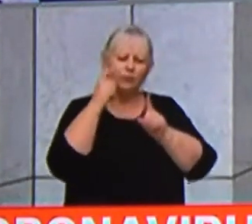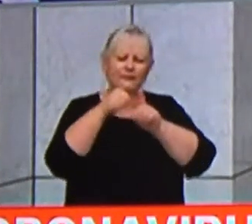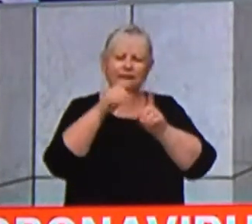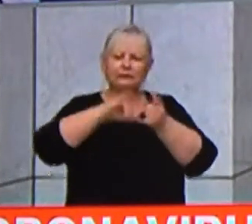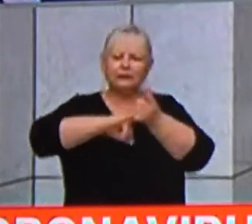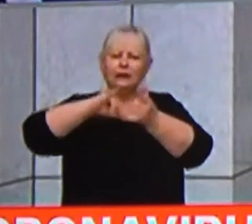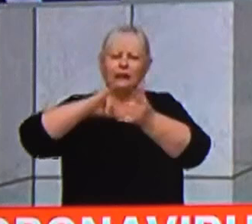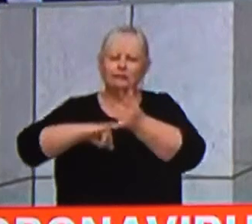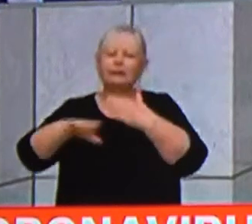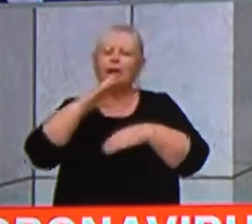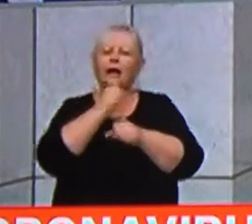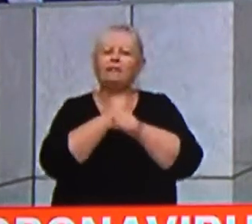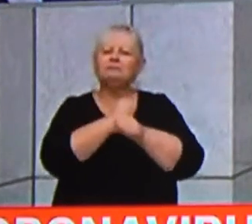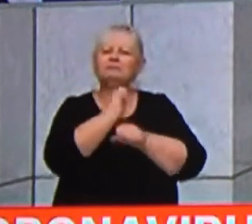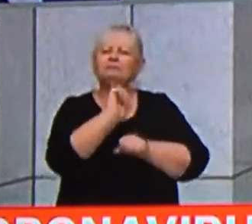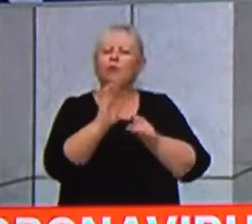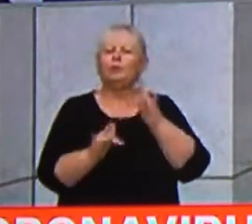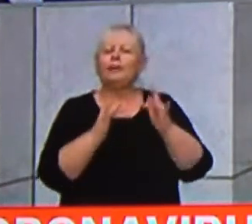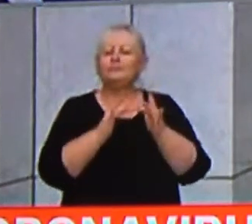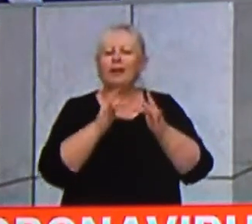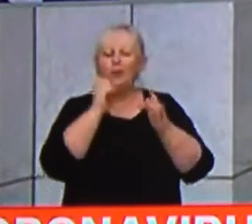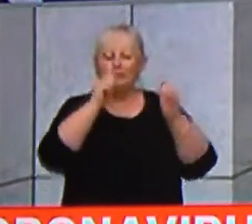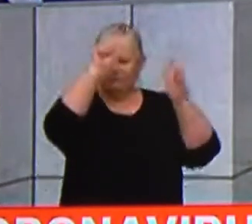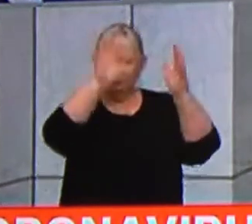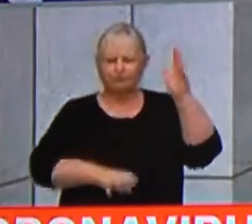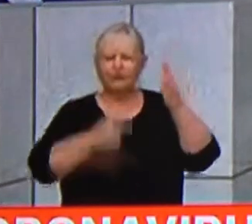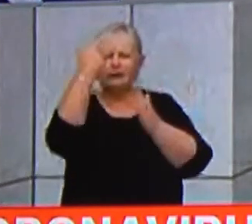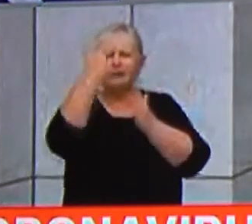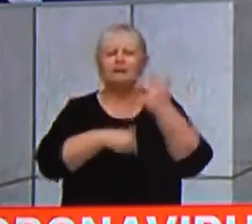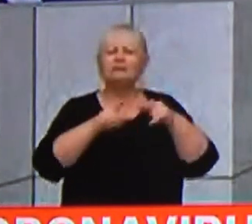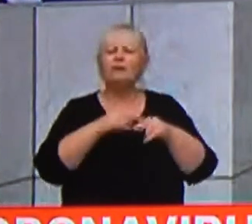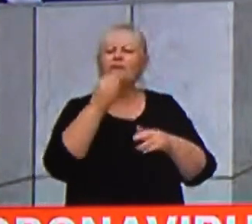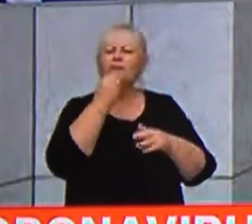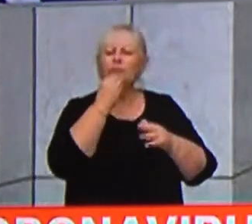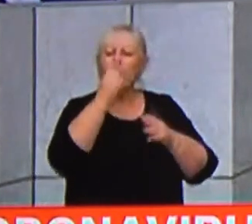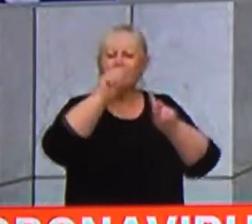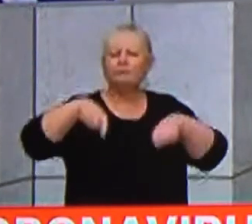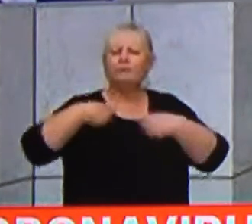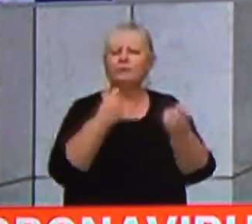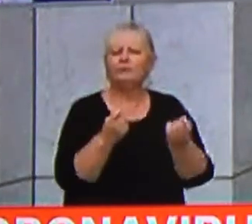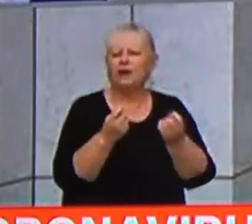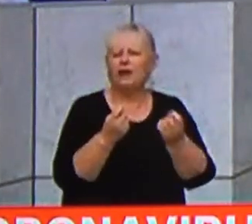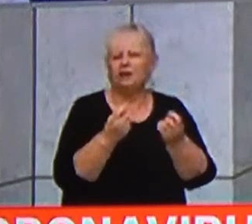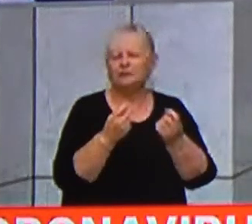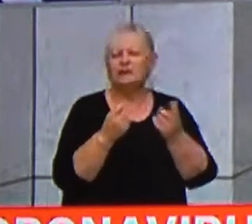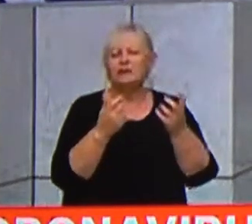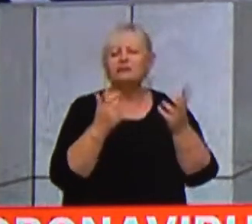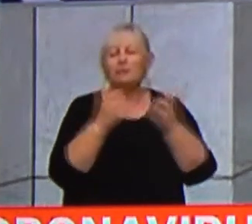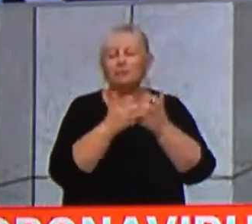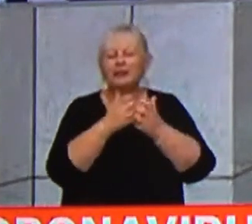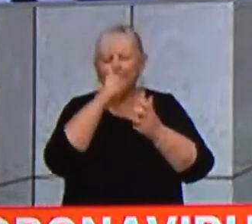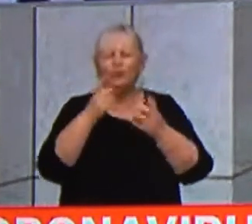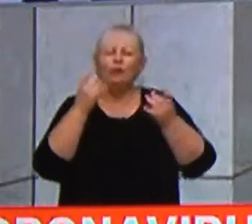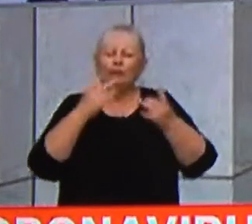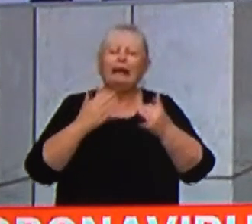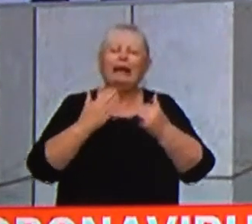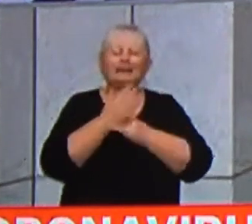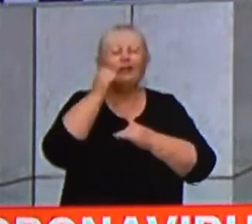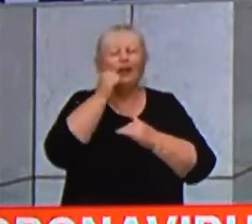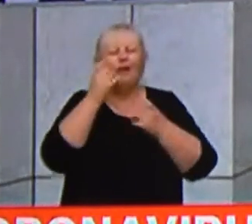I did that this morning. That is available, and that is doing exactly the same thing. That's providing further information, more resources,